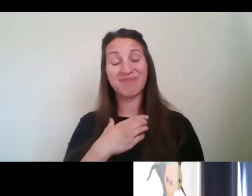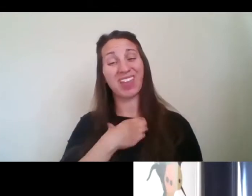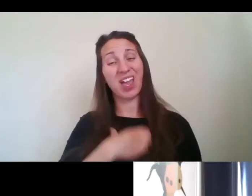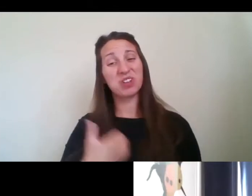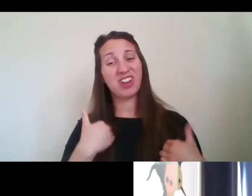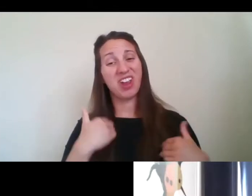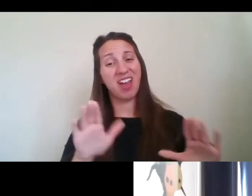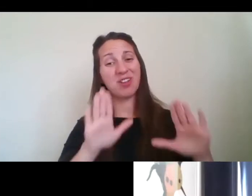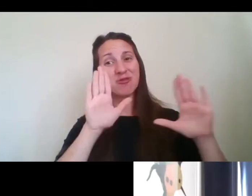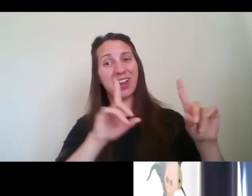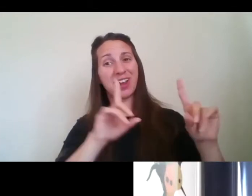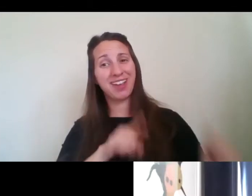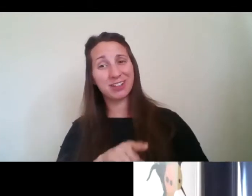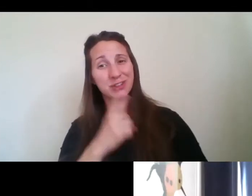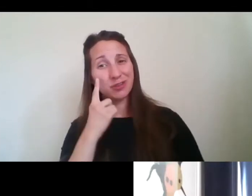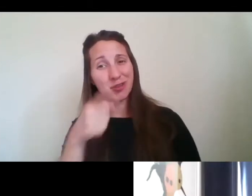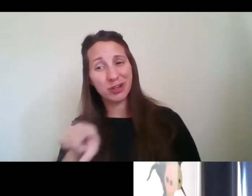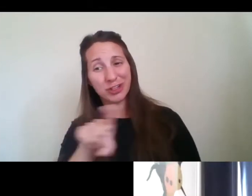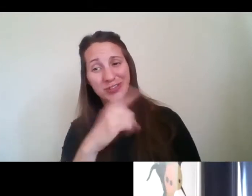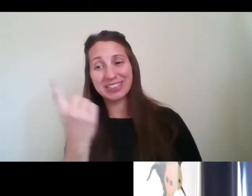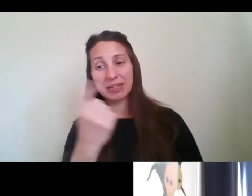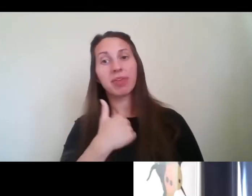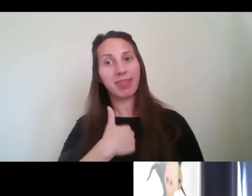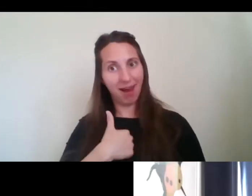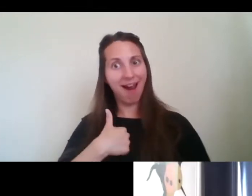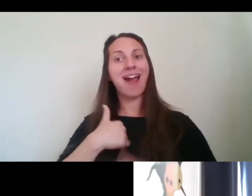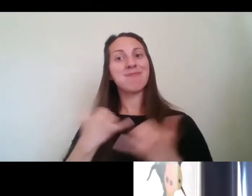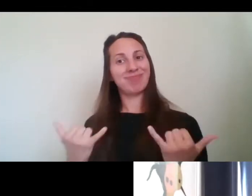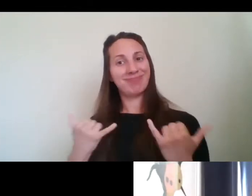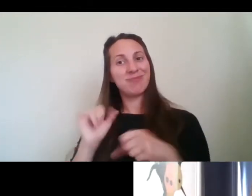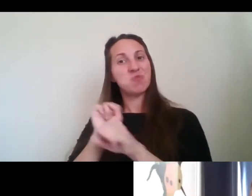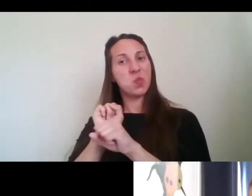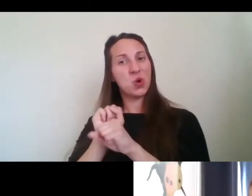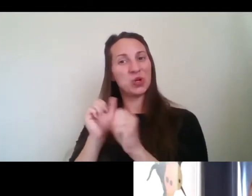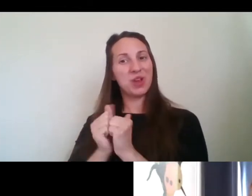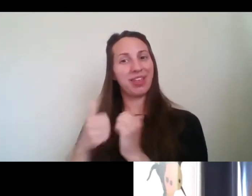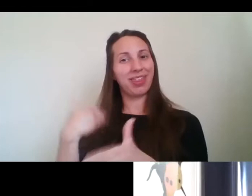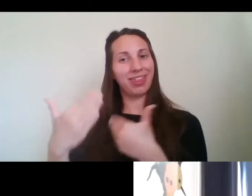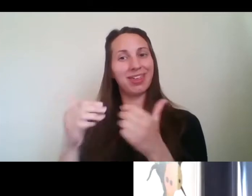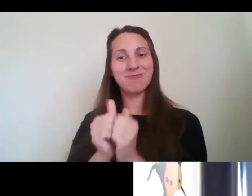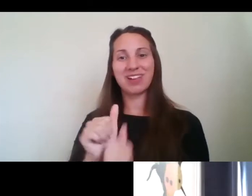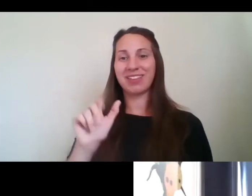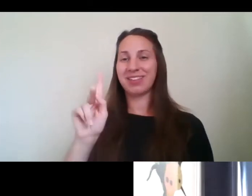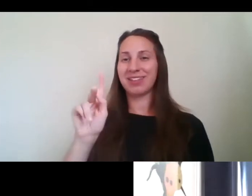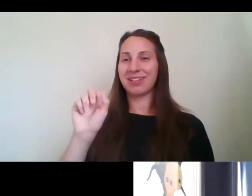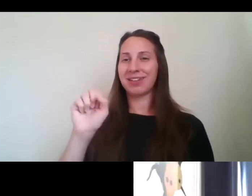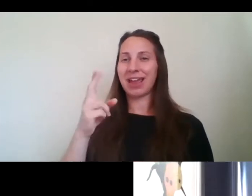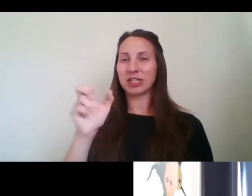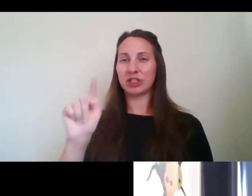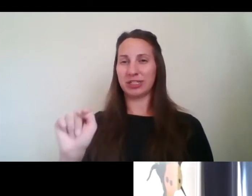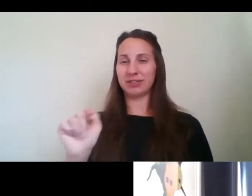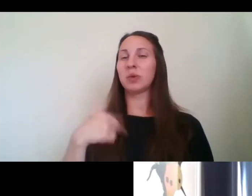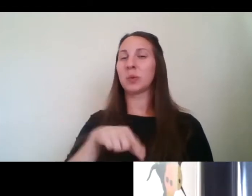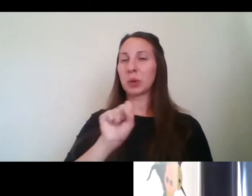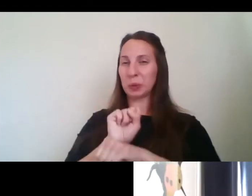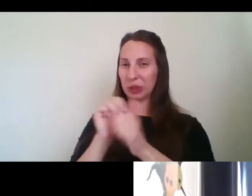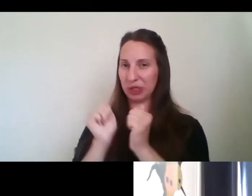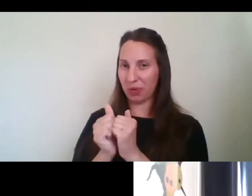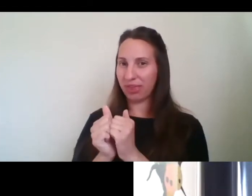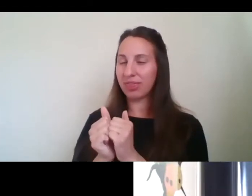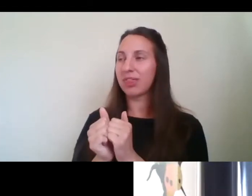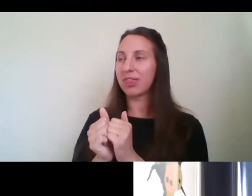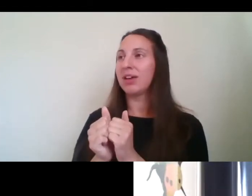It is something that I am working with at Kesha. We work with this. We're trying to bring in these voices. We're